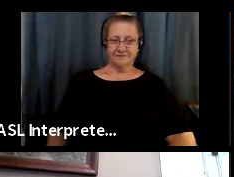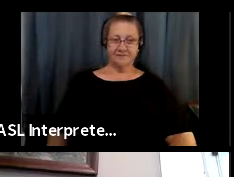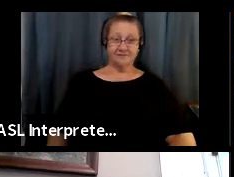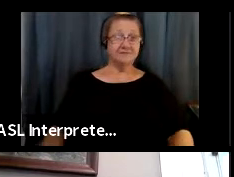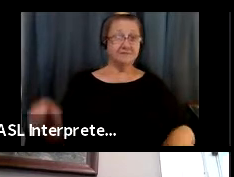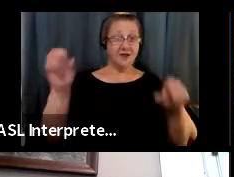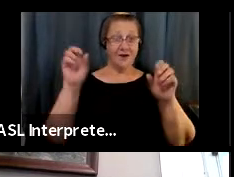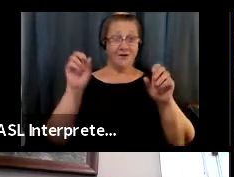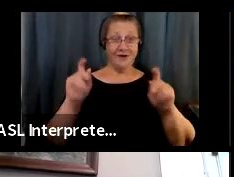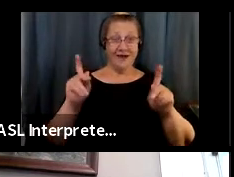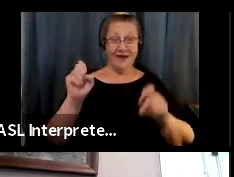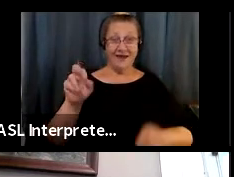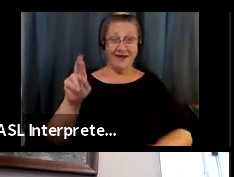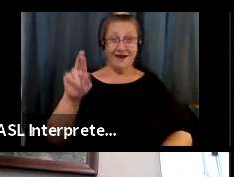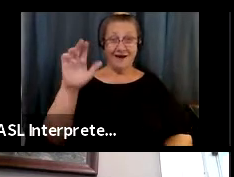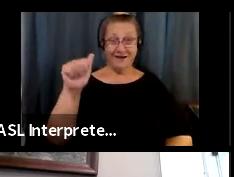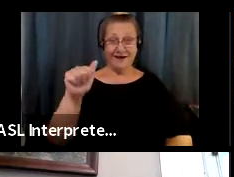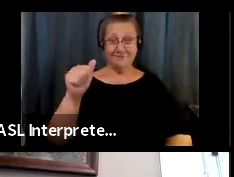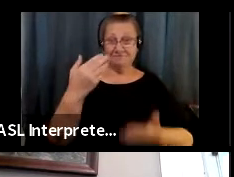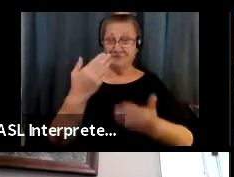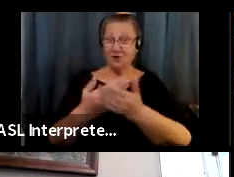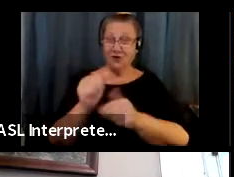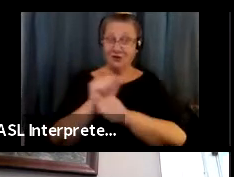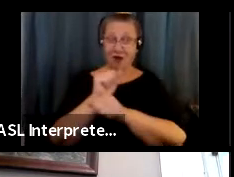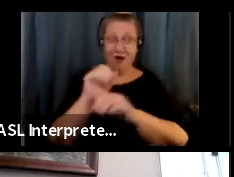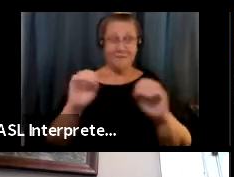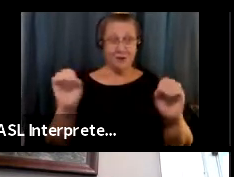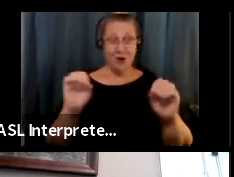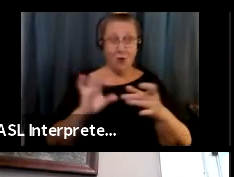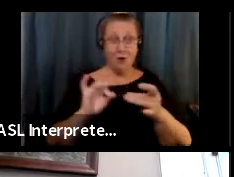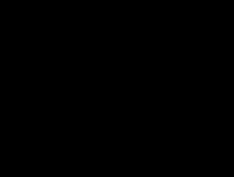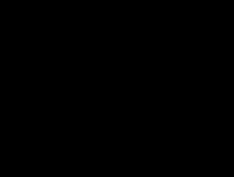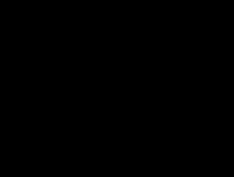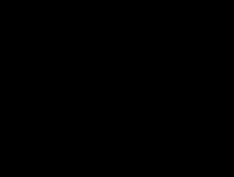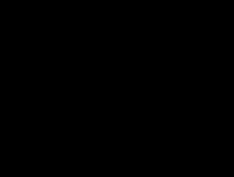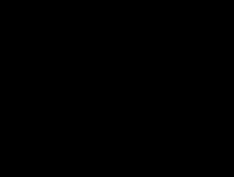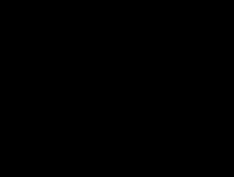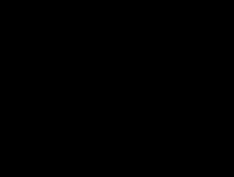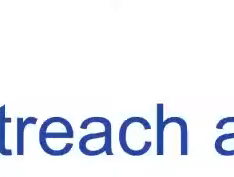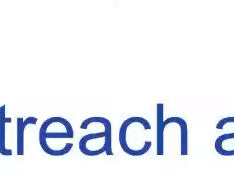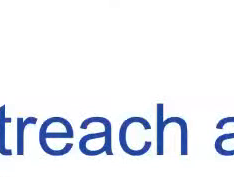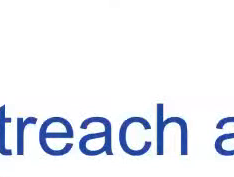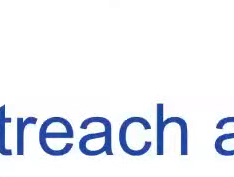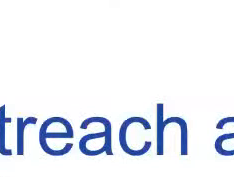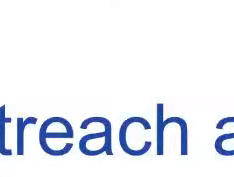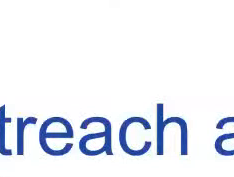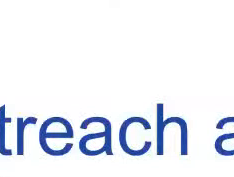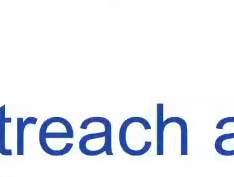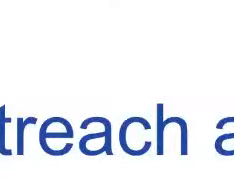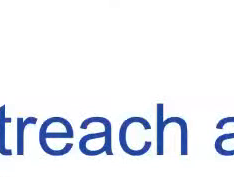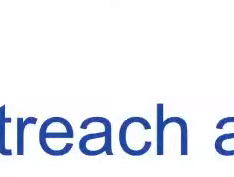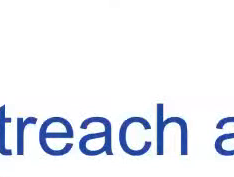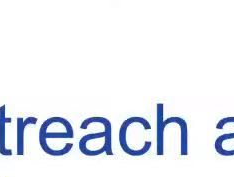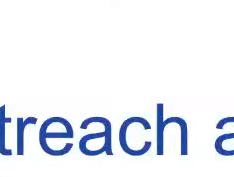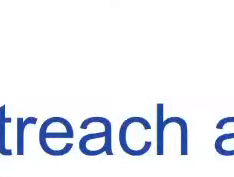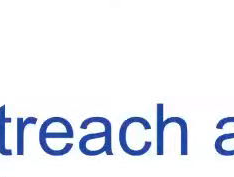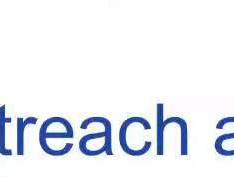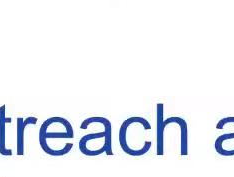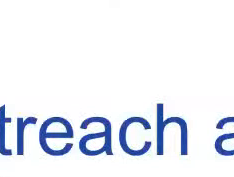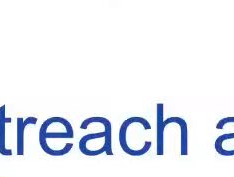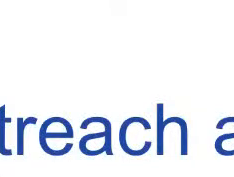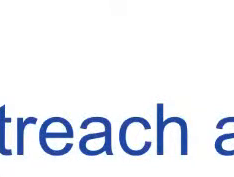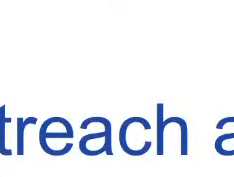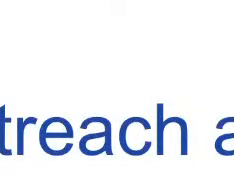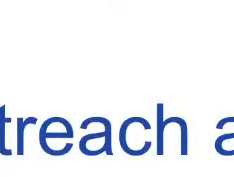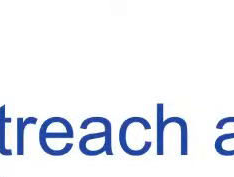Okay, Erica, you did a great job. No comments. So we'll wait till a little later to get on you. So now,